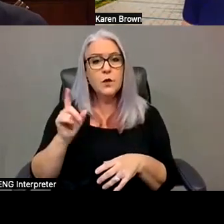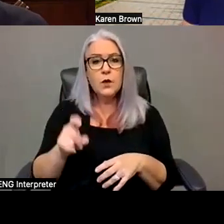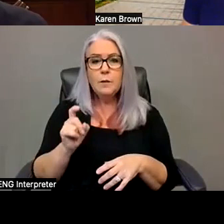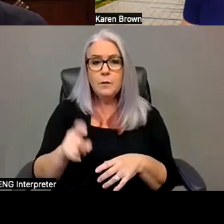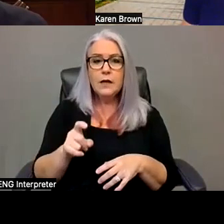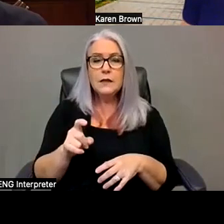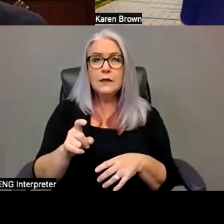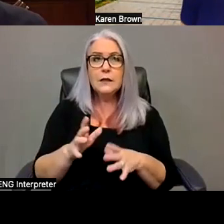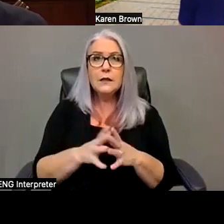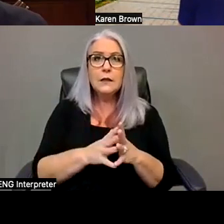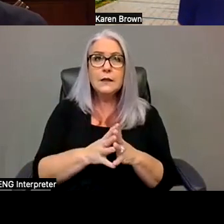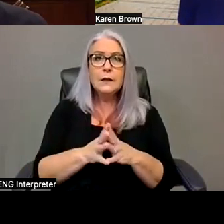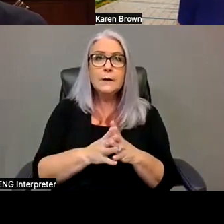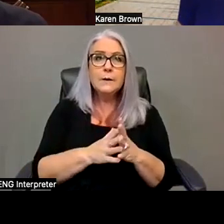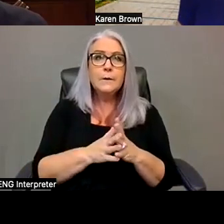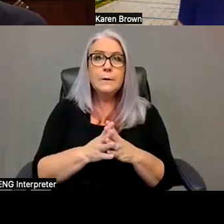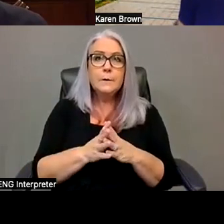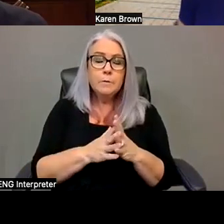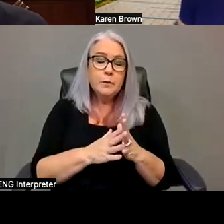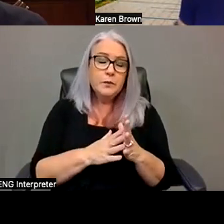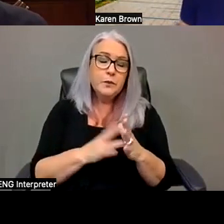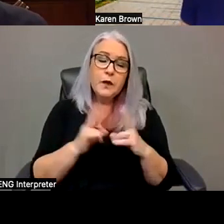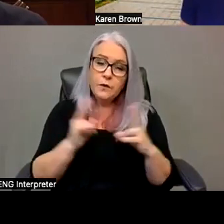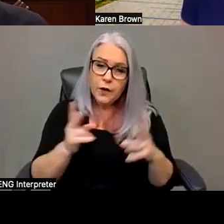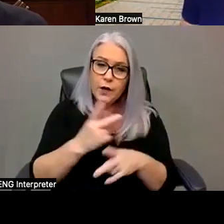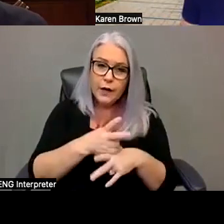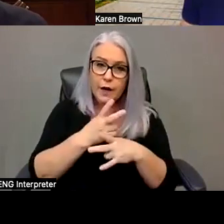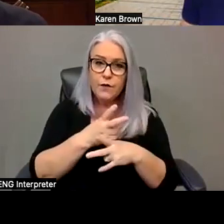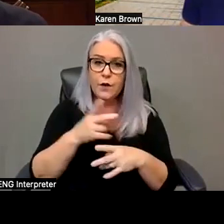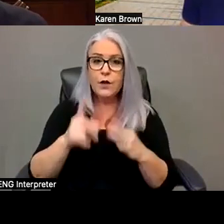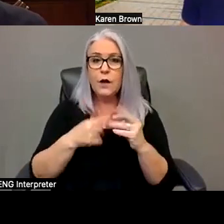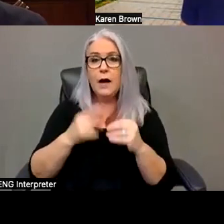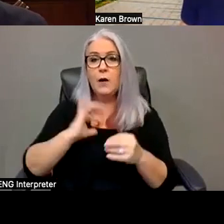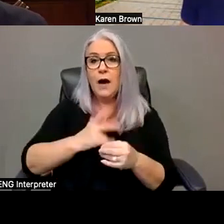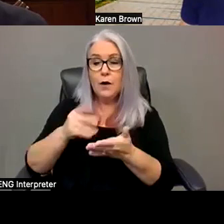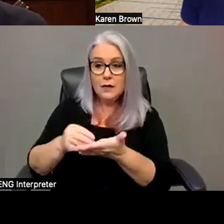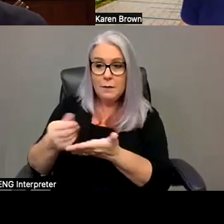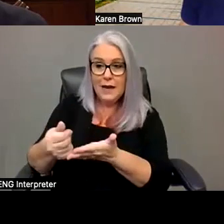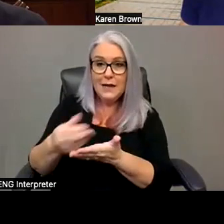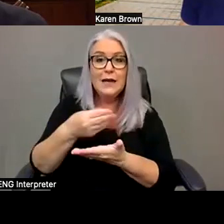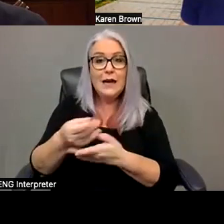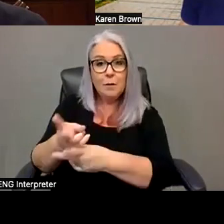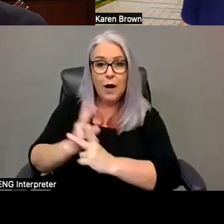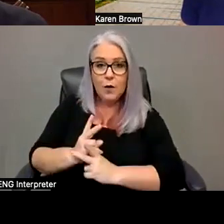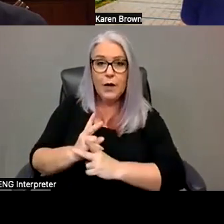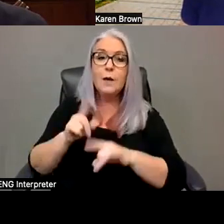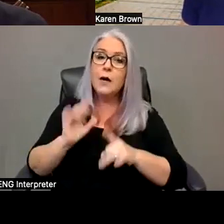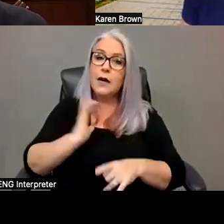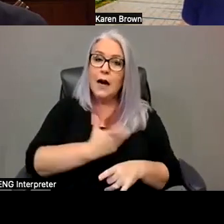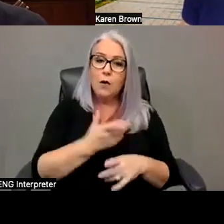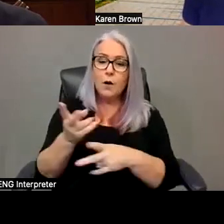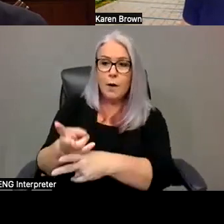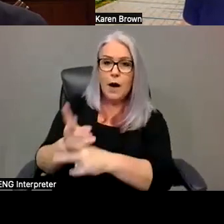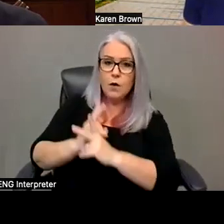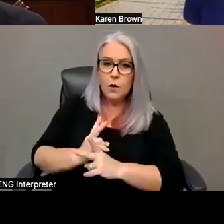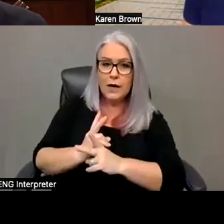be very careful about our spending and our borrowing. It's true, but our borrowing has